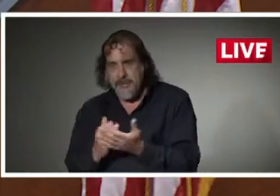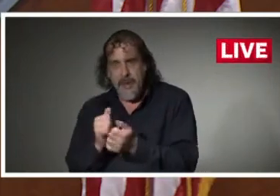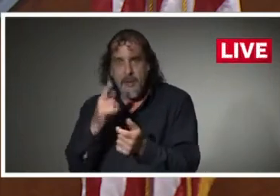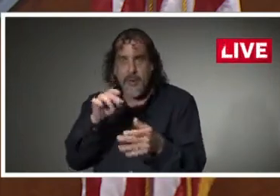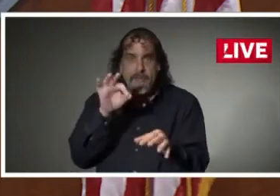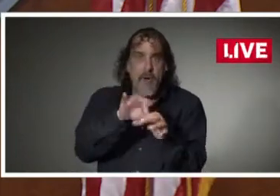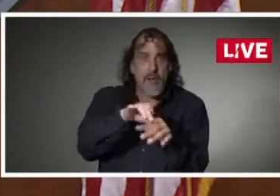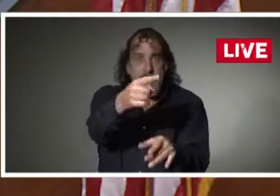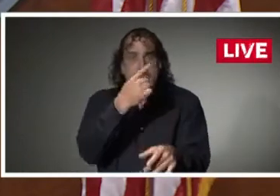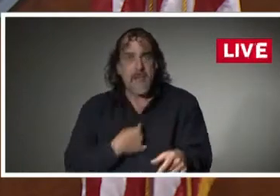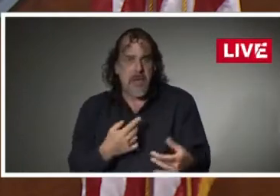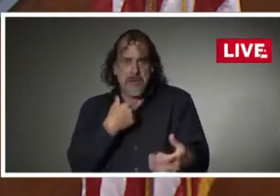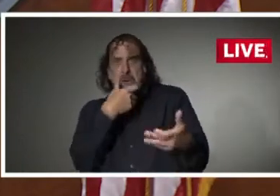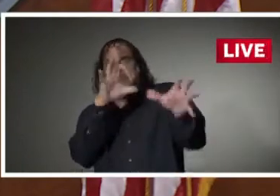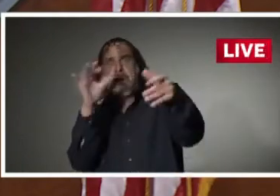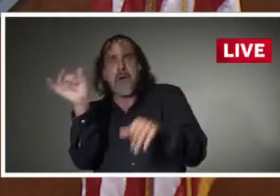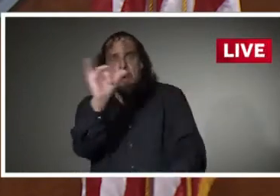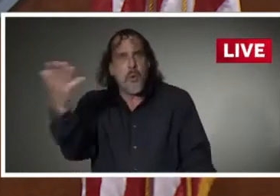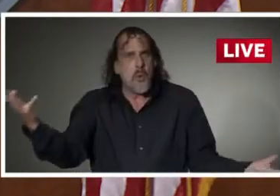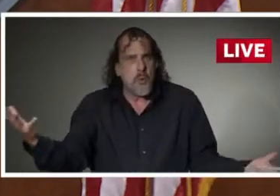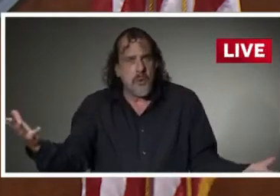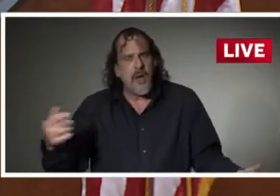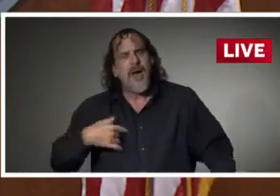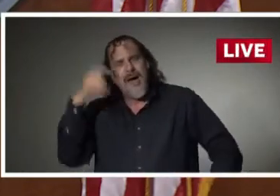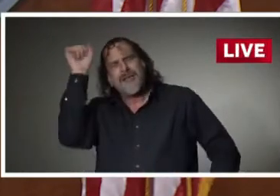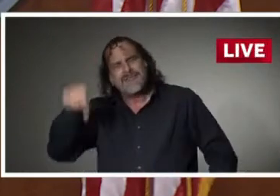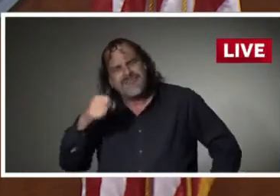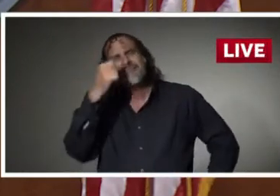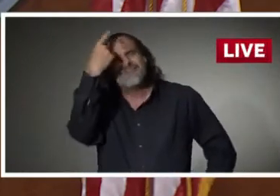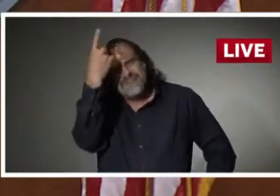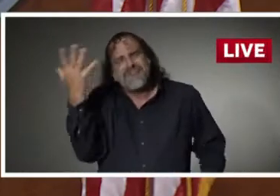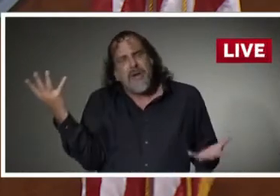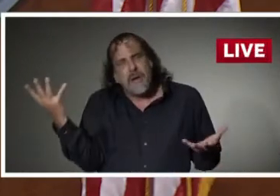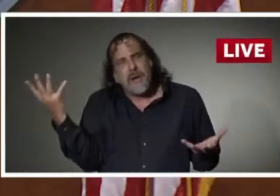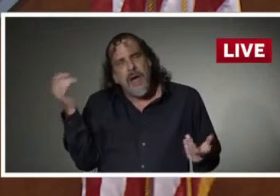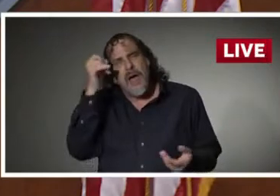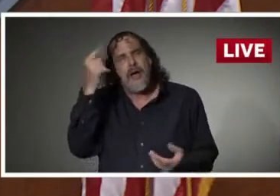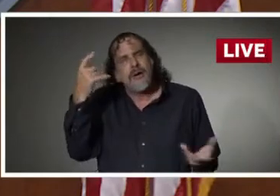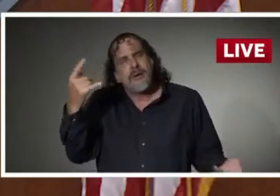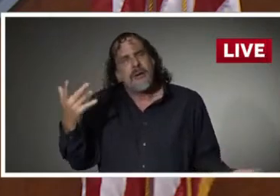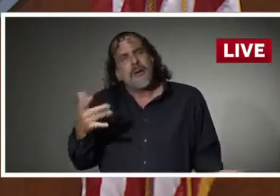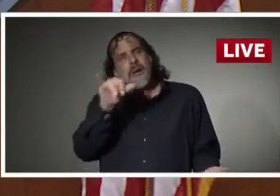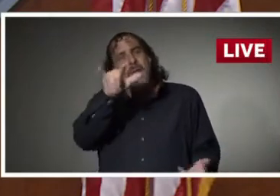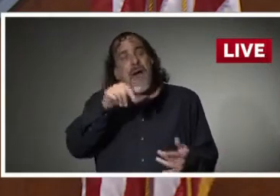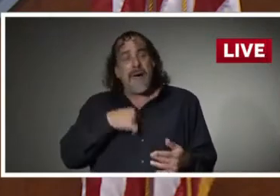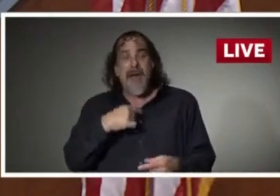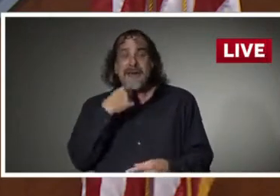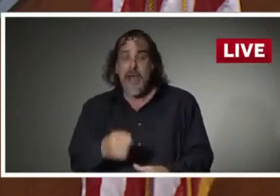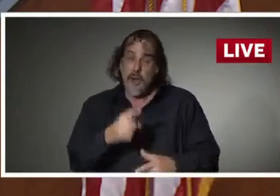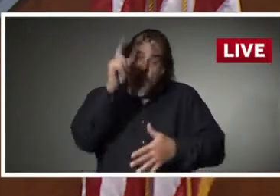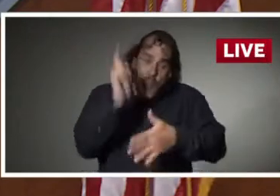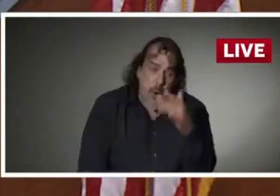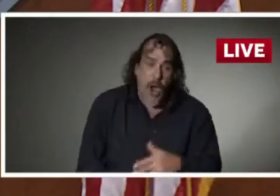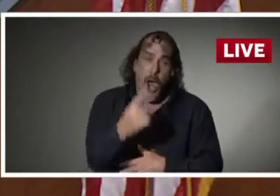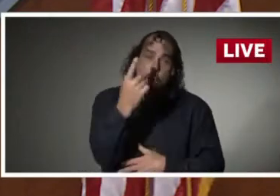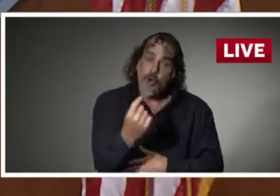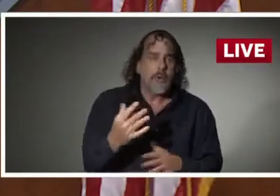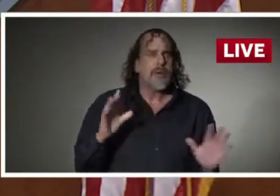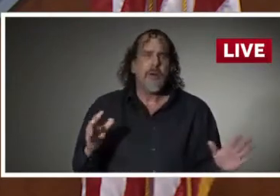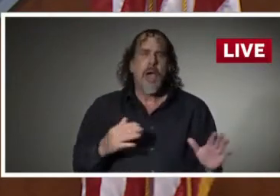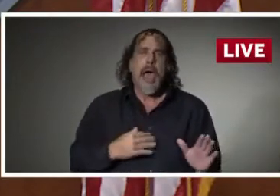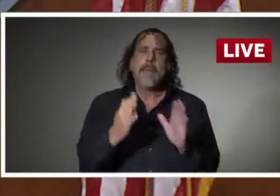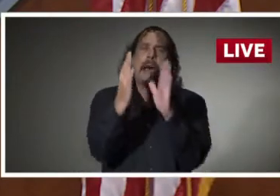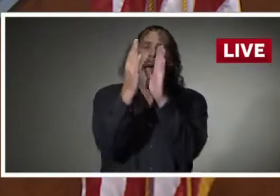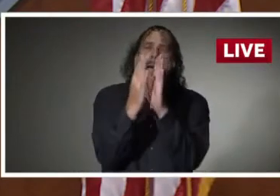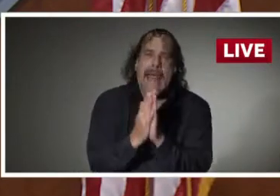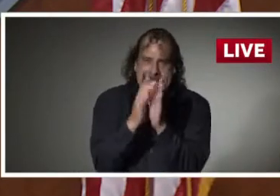for last year. And I get that. And so I'm not telling anybody what to do. I'm asking you. I'm